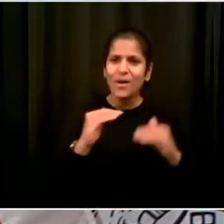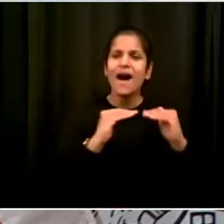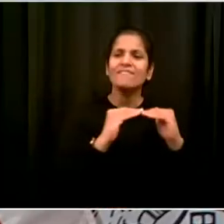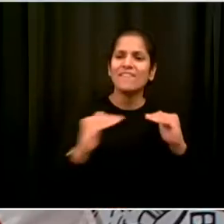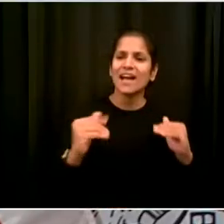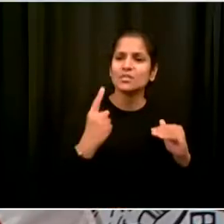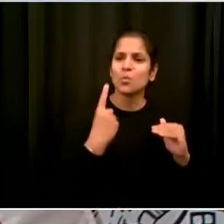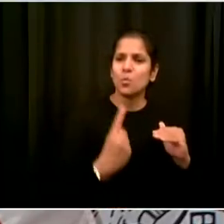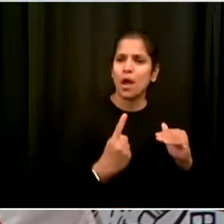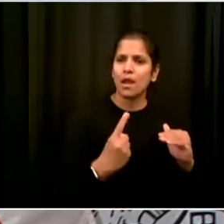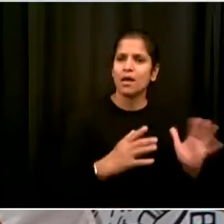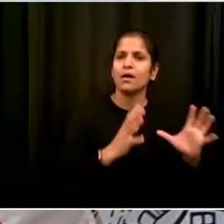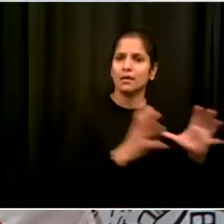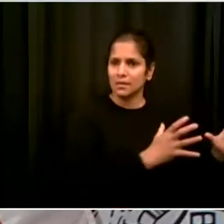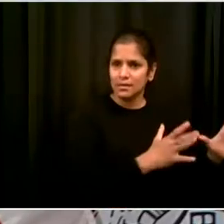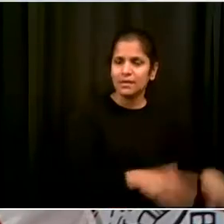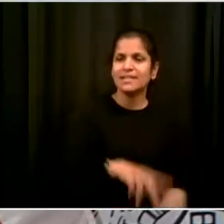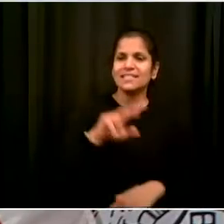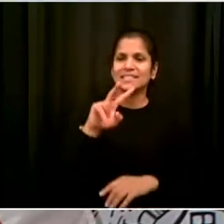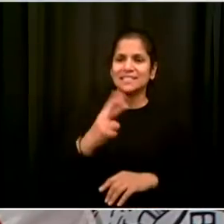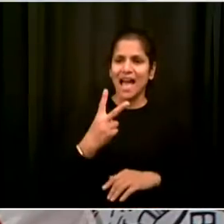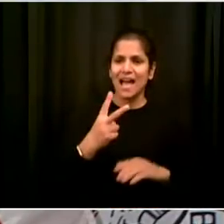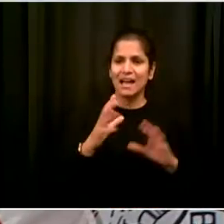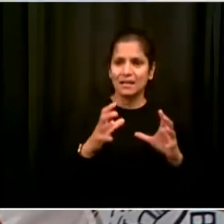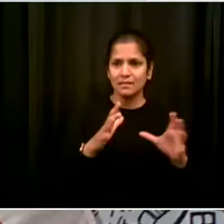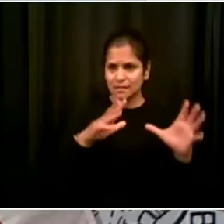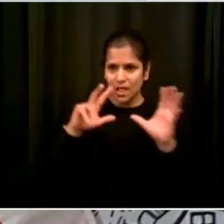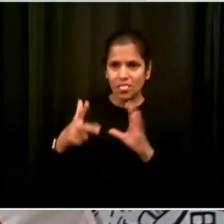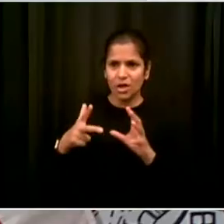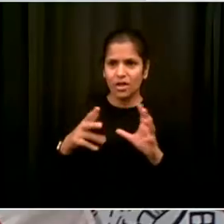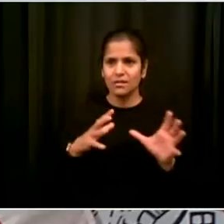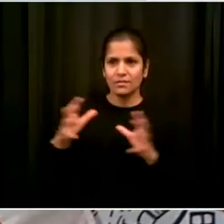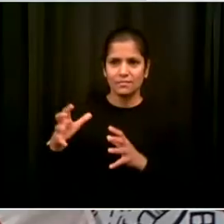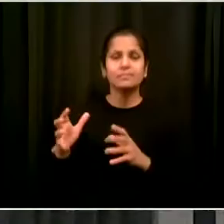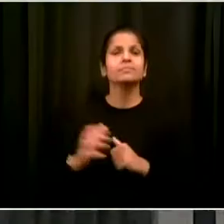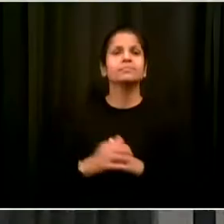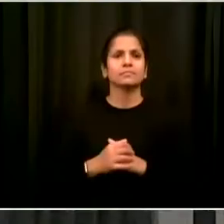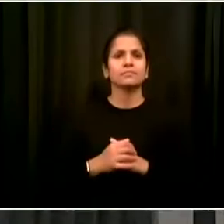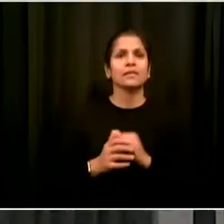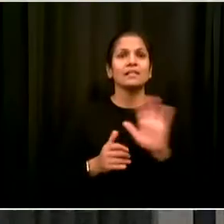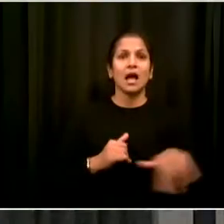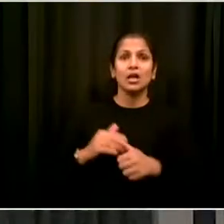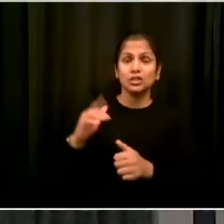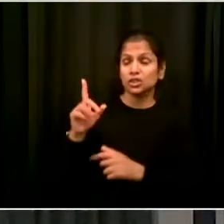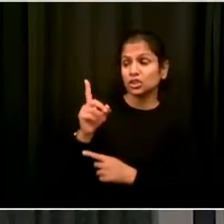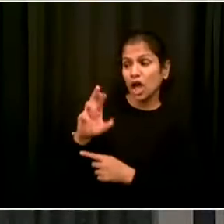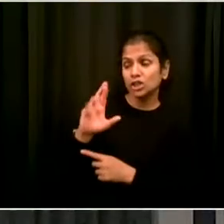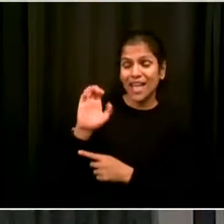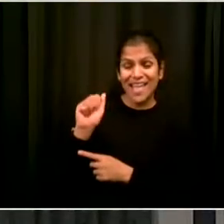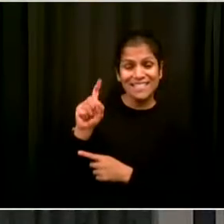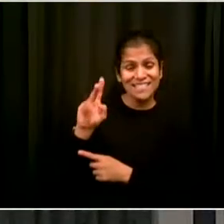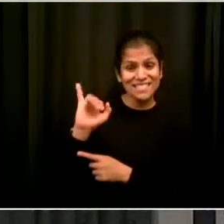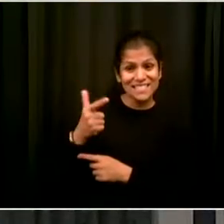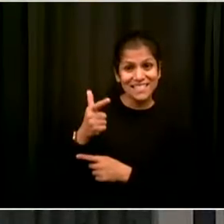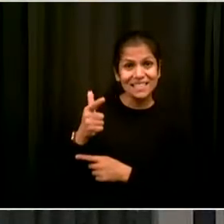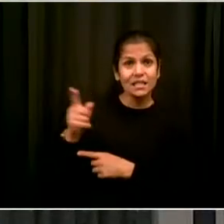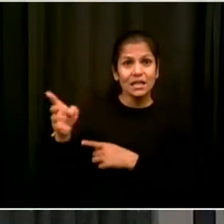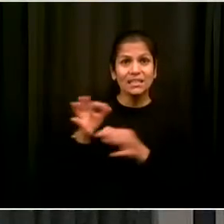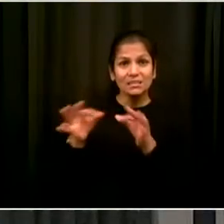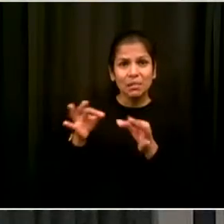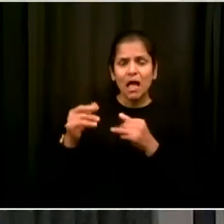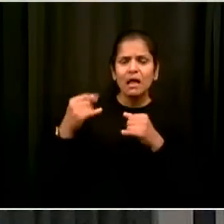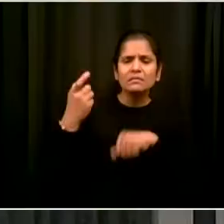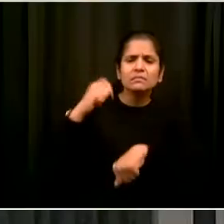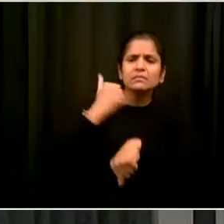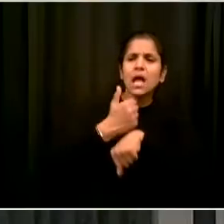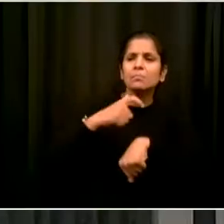get to the hospital or doctor's office, what happens next? Dr. Easterling, can you give us a little bit of that play-by-play? Sure. I